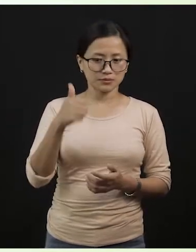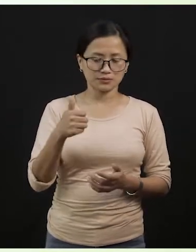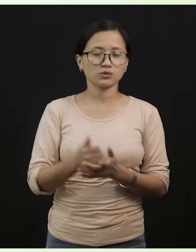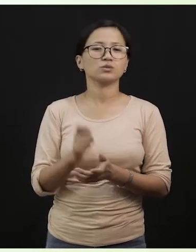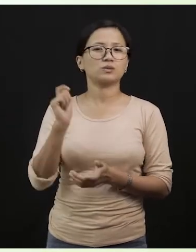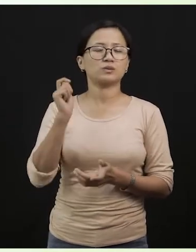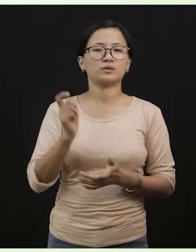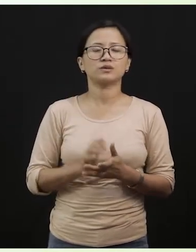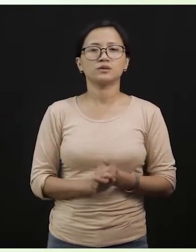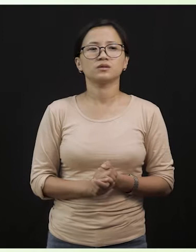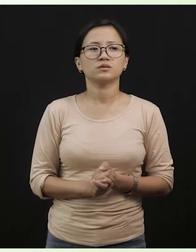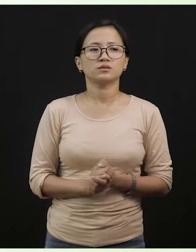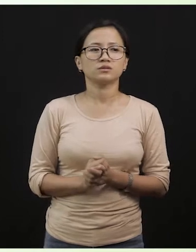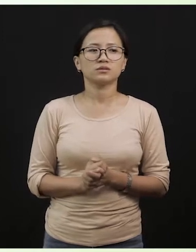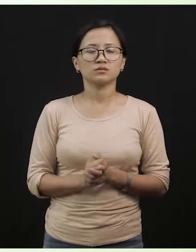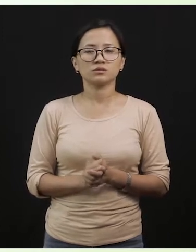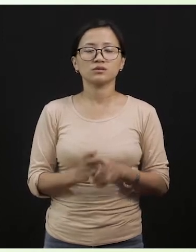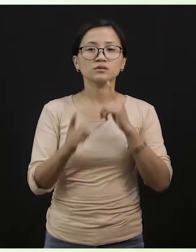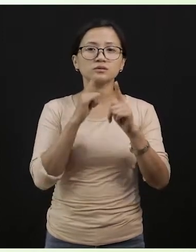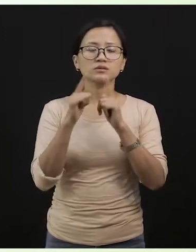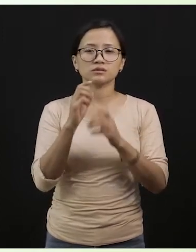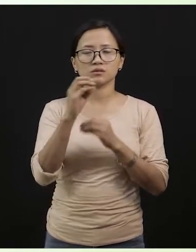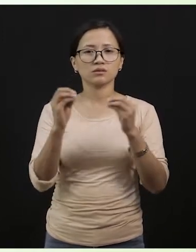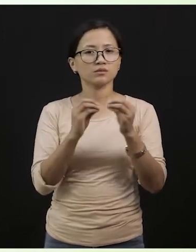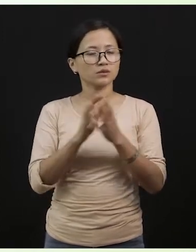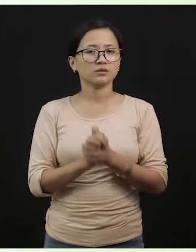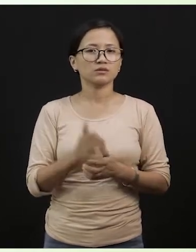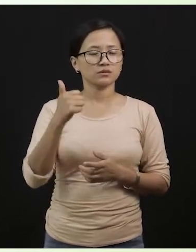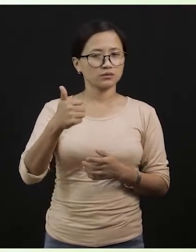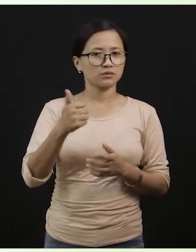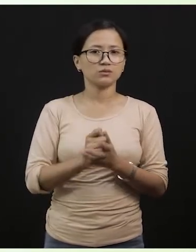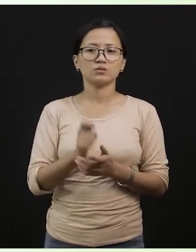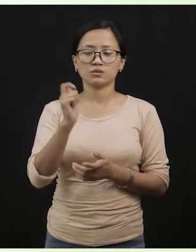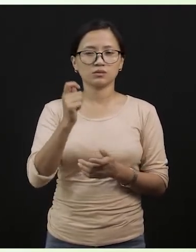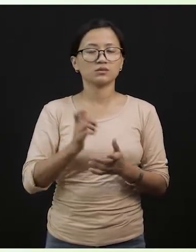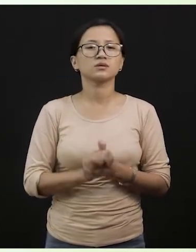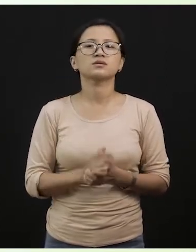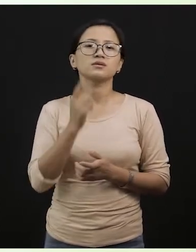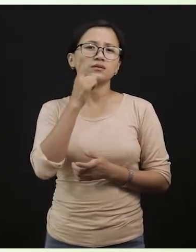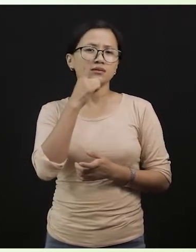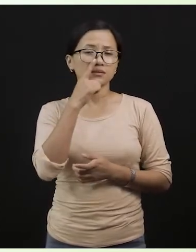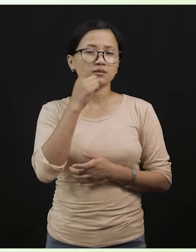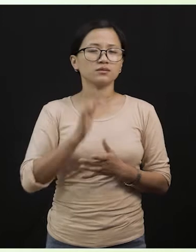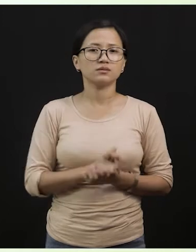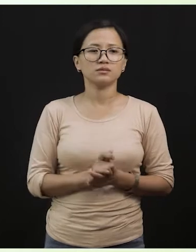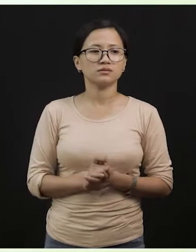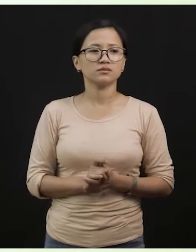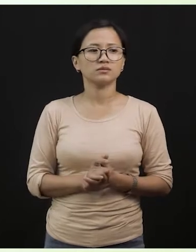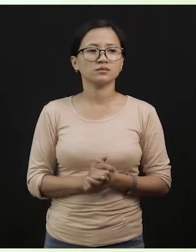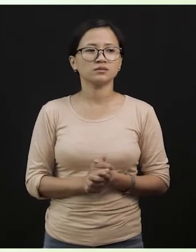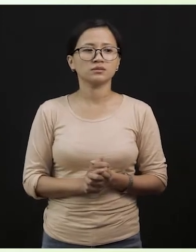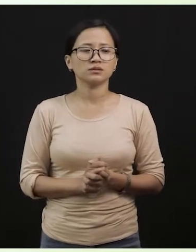okay? So we are going to discuss about some good deeds that a girl does, okay? There is a girl that we are going to read